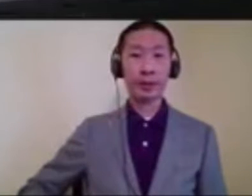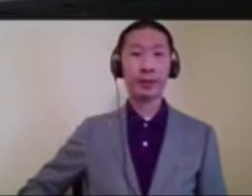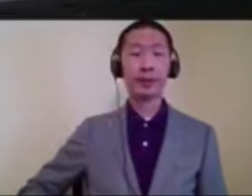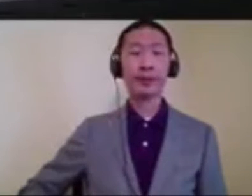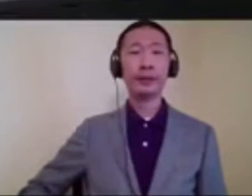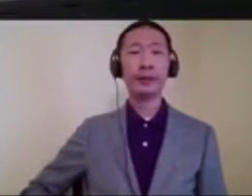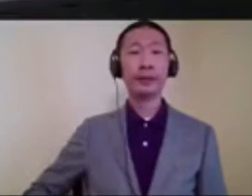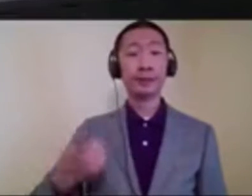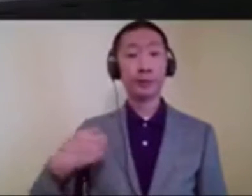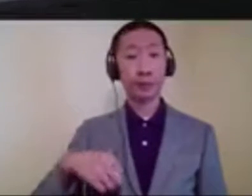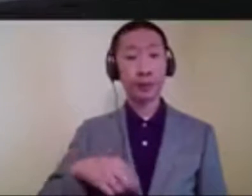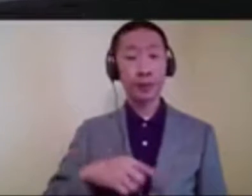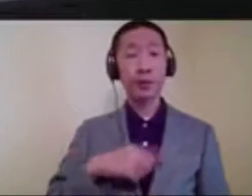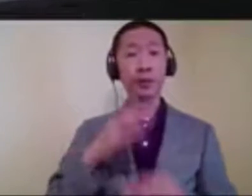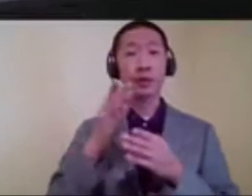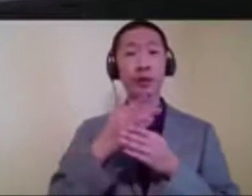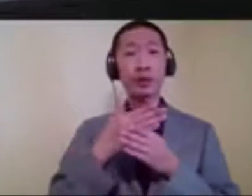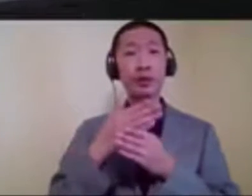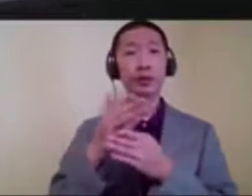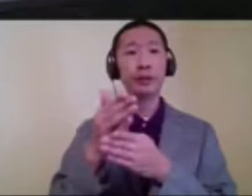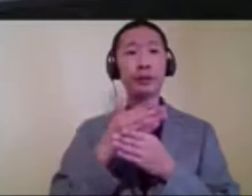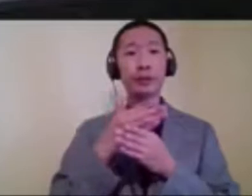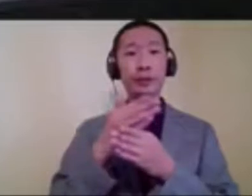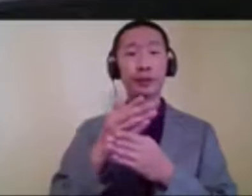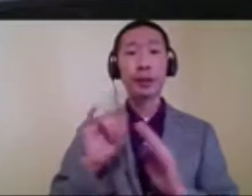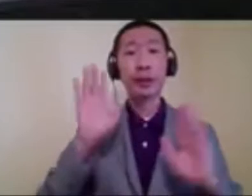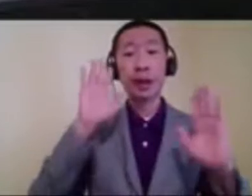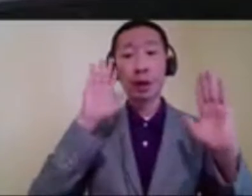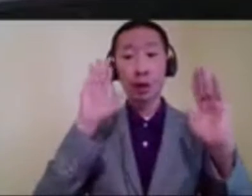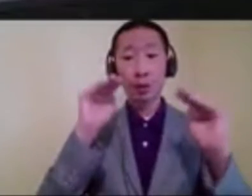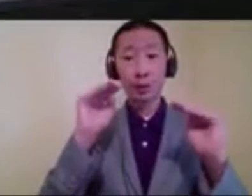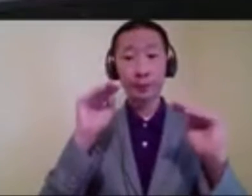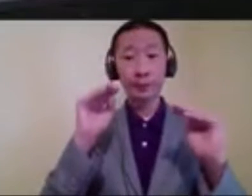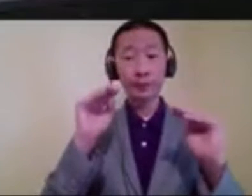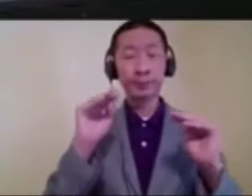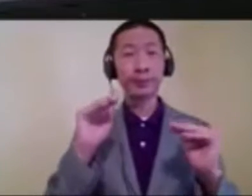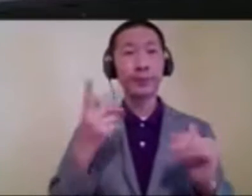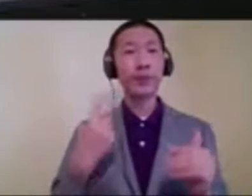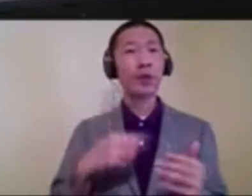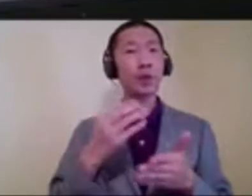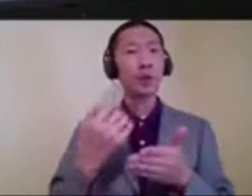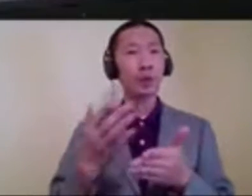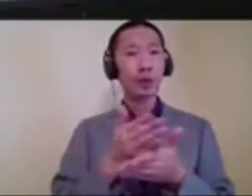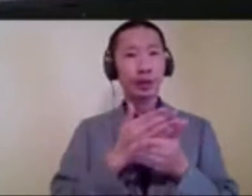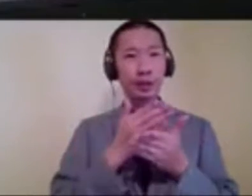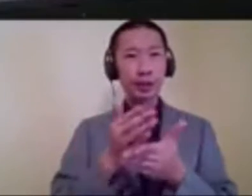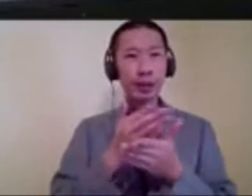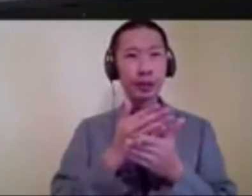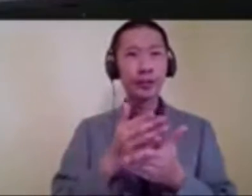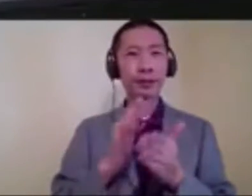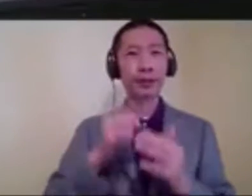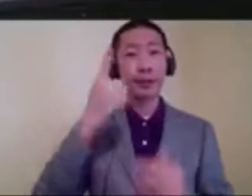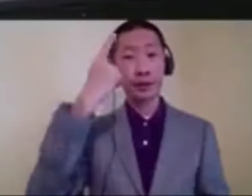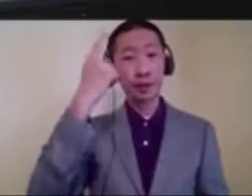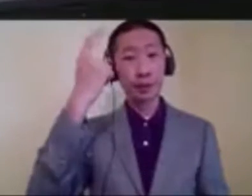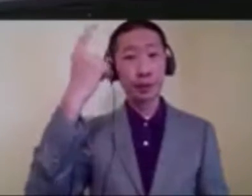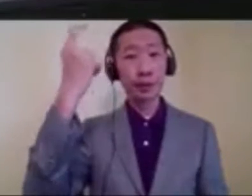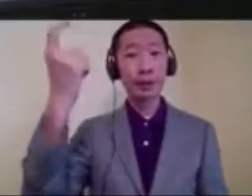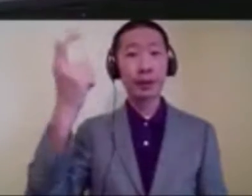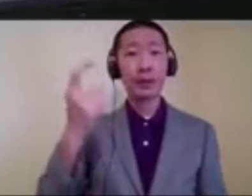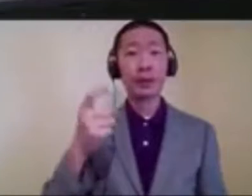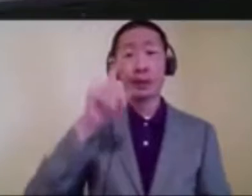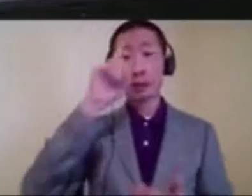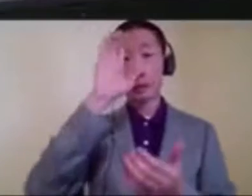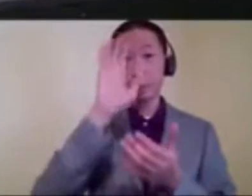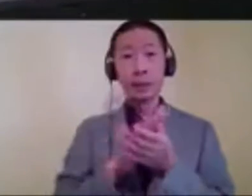Lord, we share the hope, we share the dream, believers